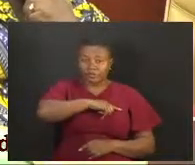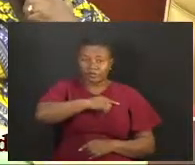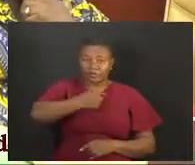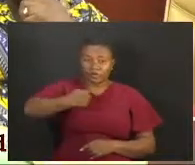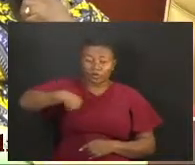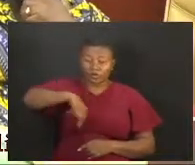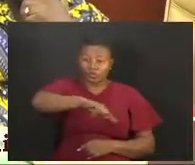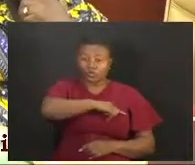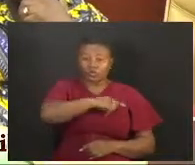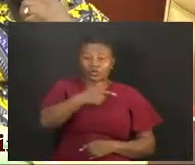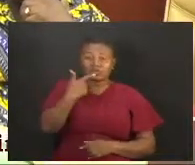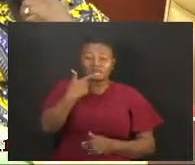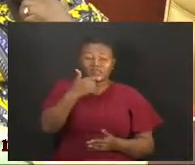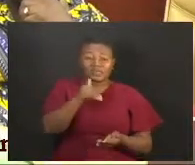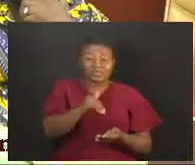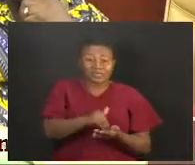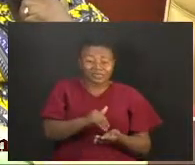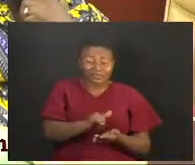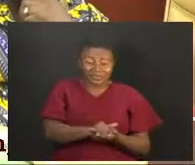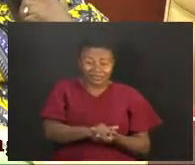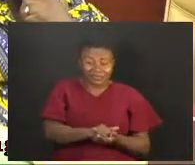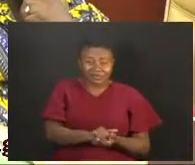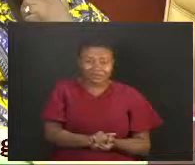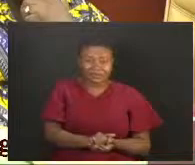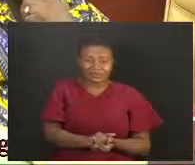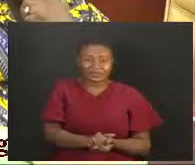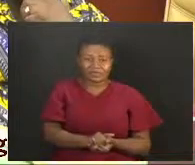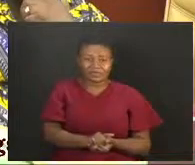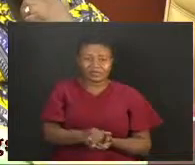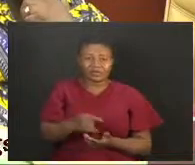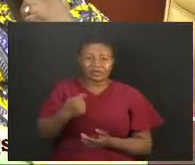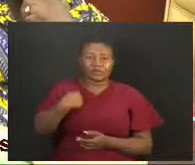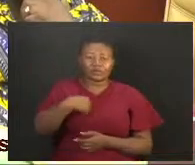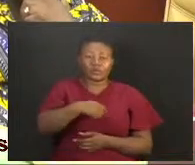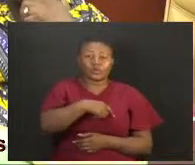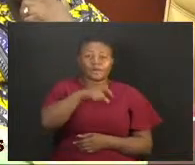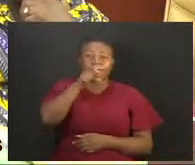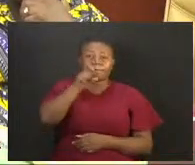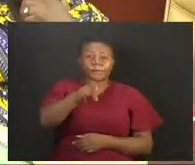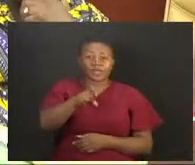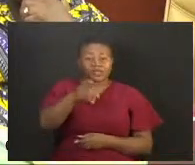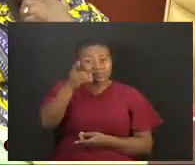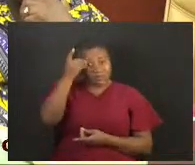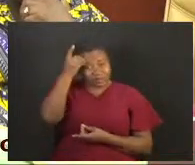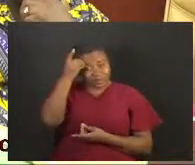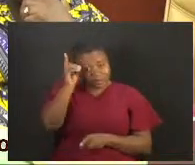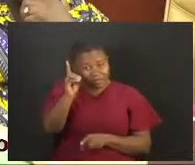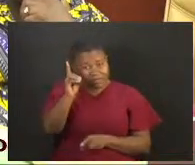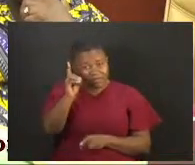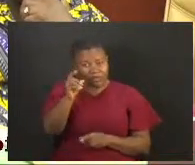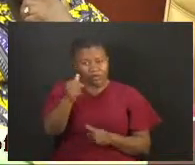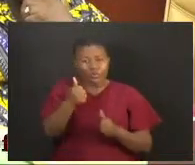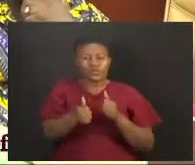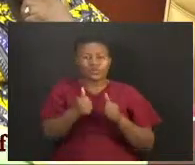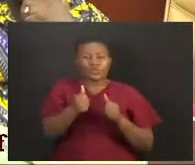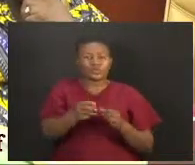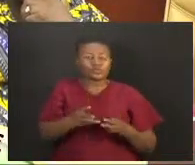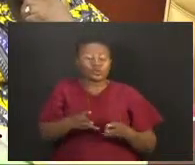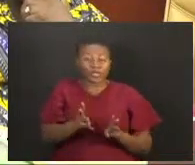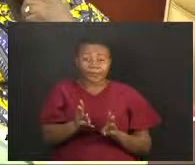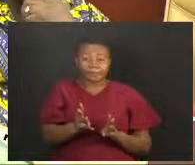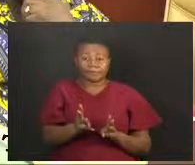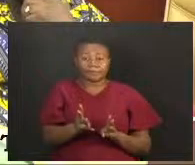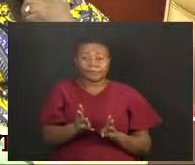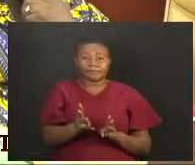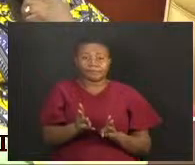are saying again that as a House, we may have to determine which form. So, Mr. Speaker,